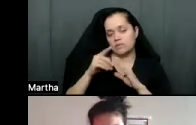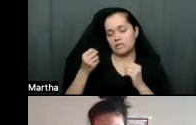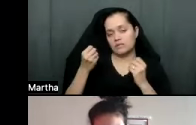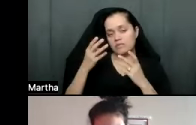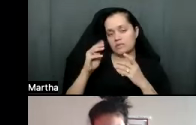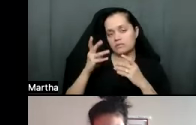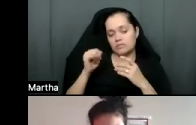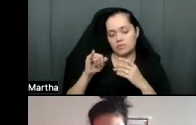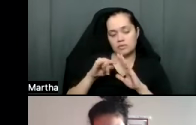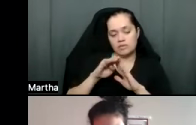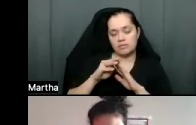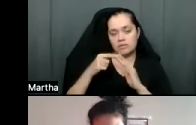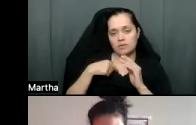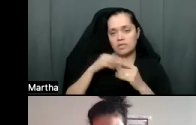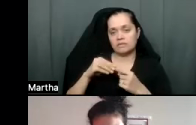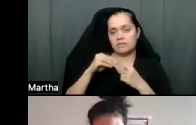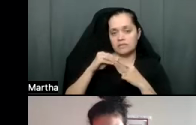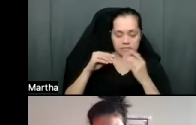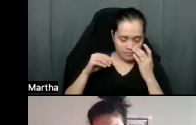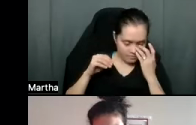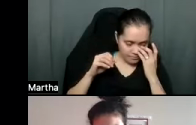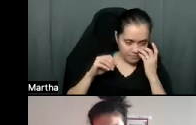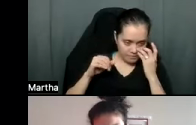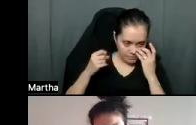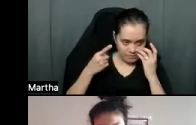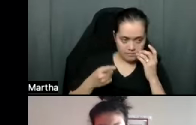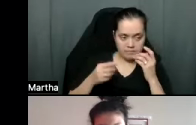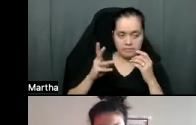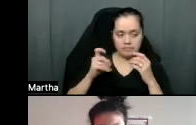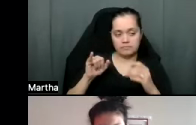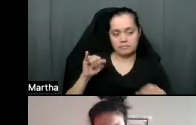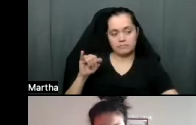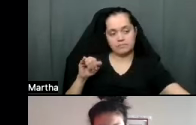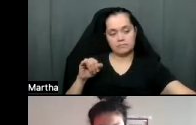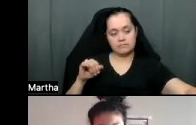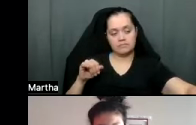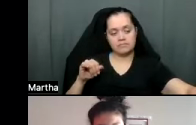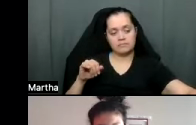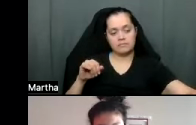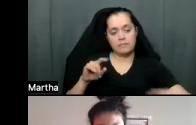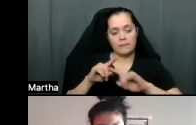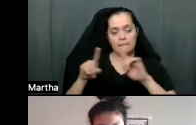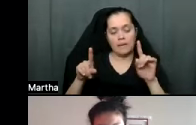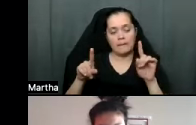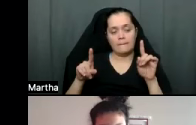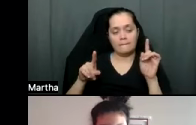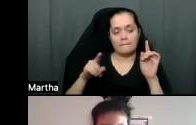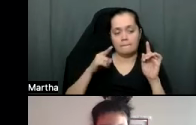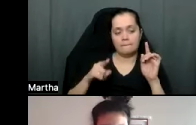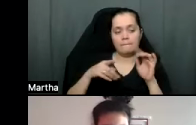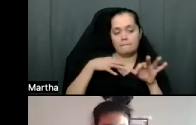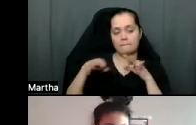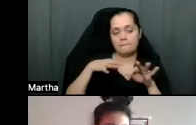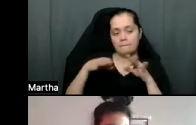nuclei model, we had specialization, thus these nuclei. But Hartshorne explains